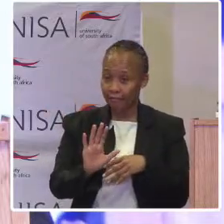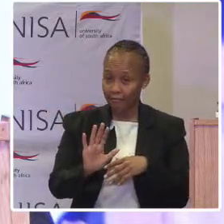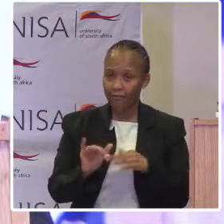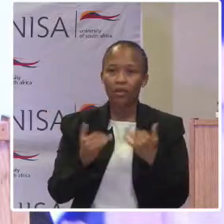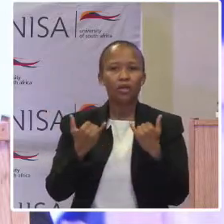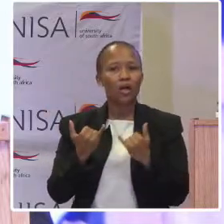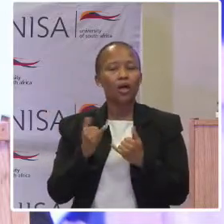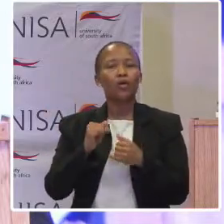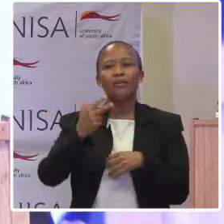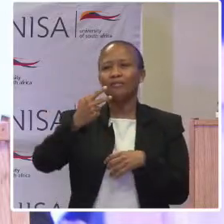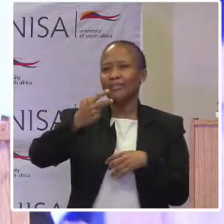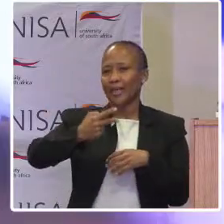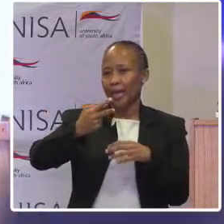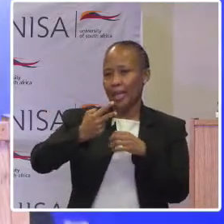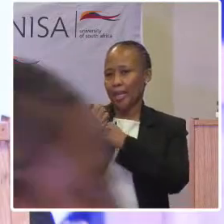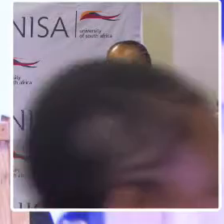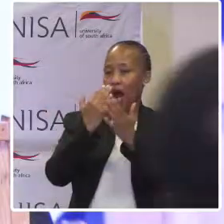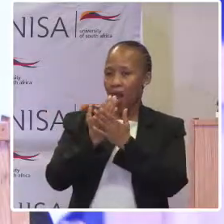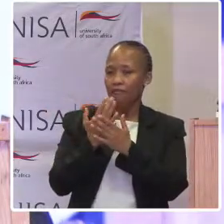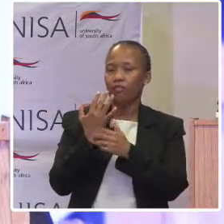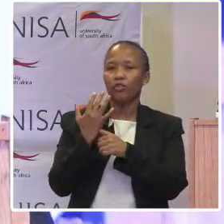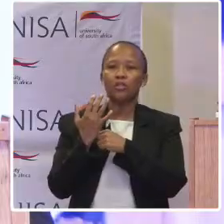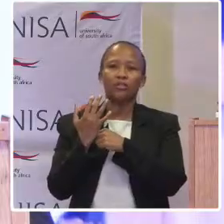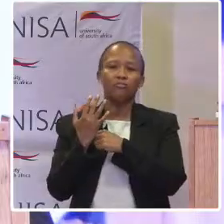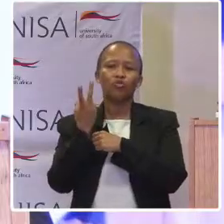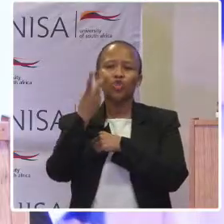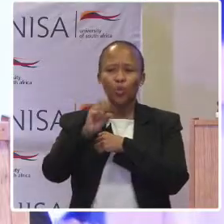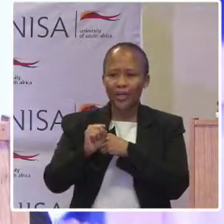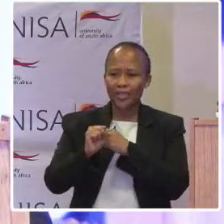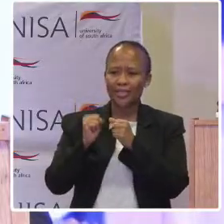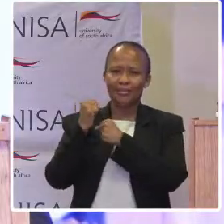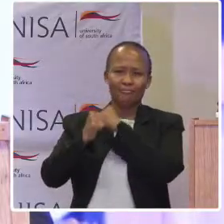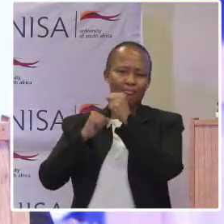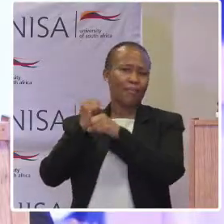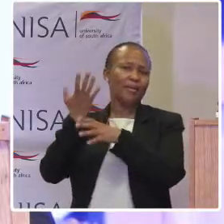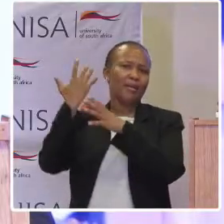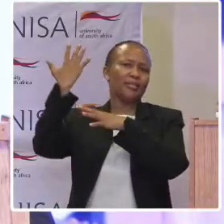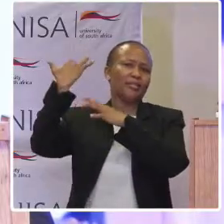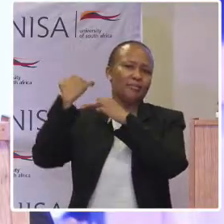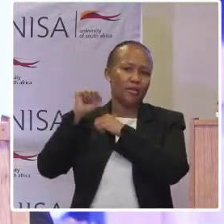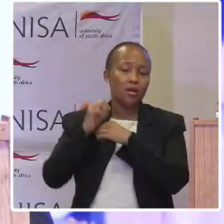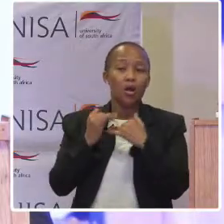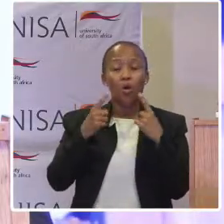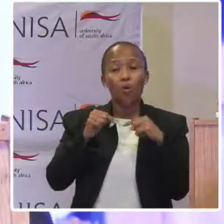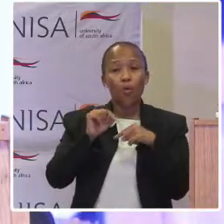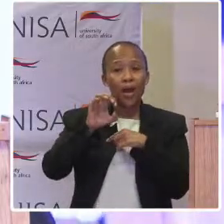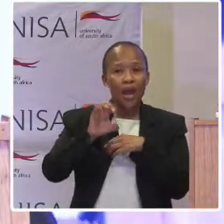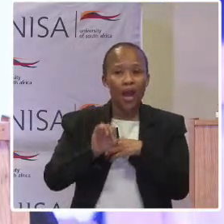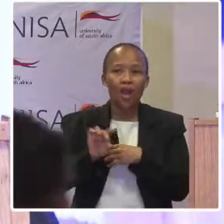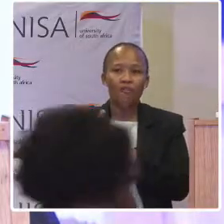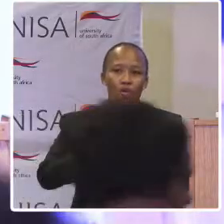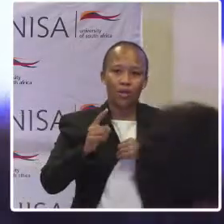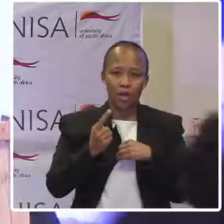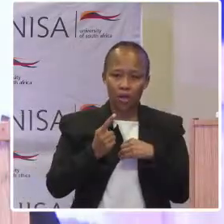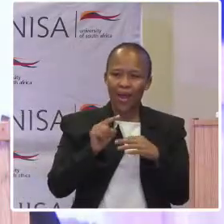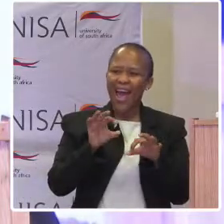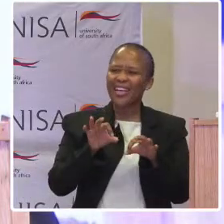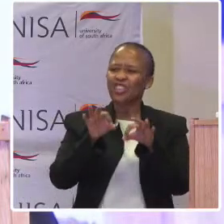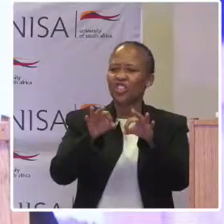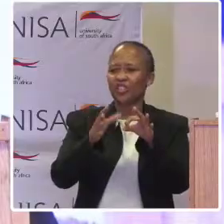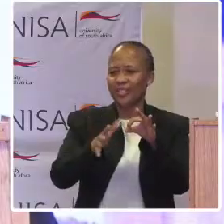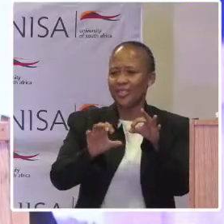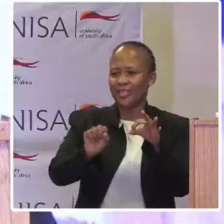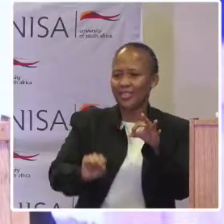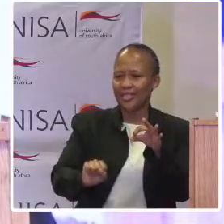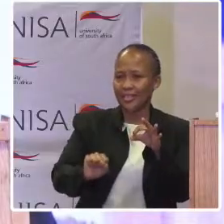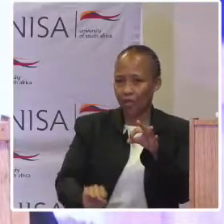second half of the 20th century and observing the Earth's magnetic field at stations around Southern Africa. SANSA